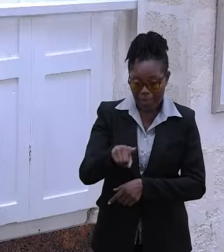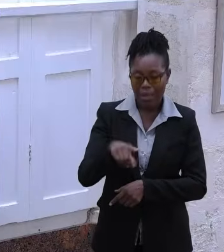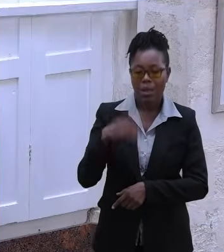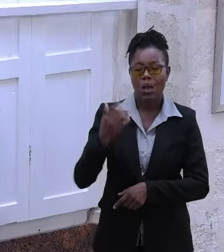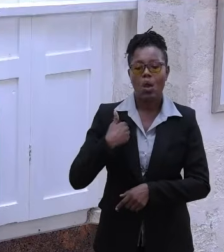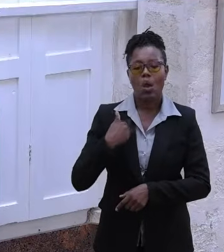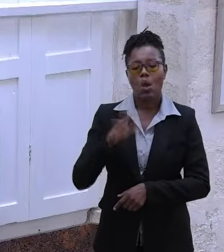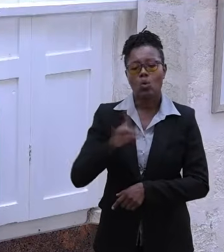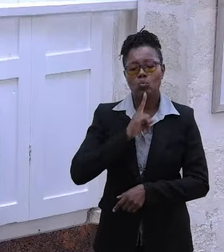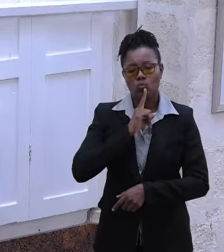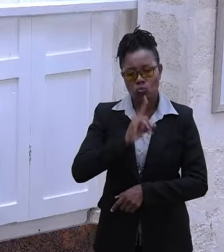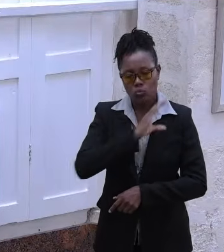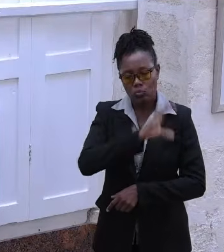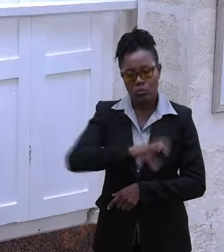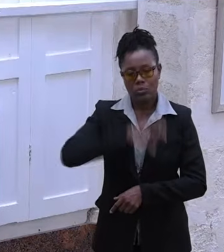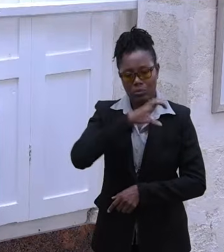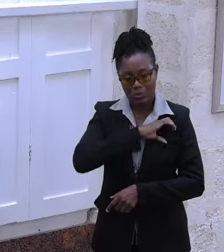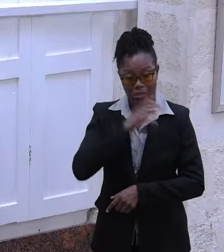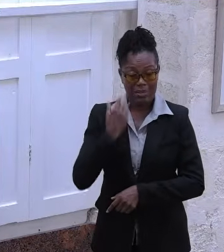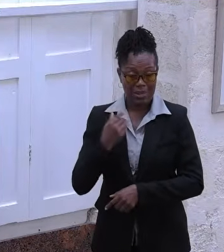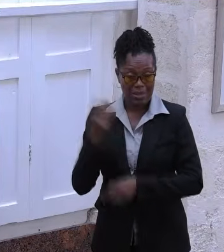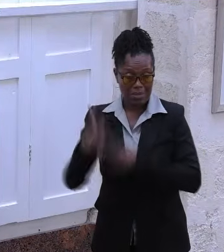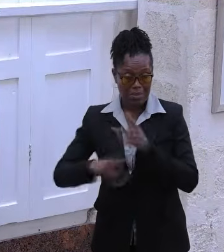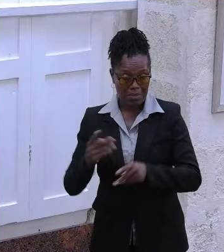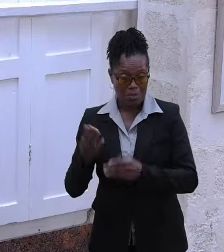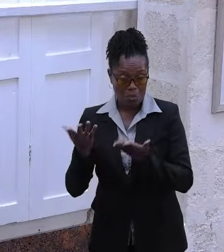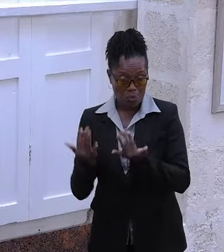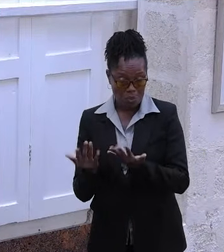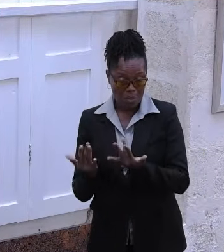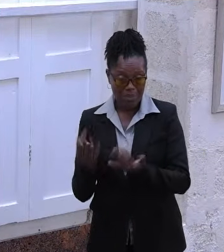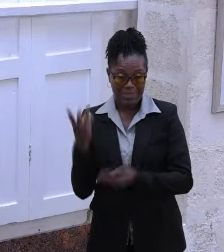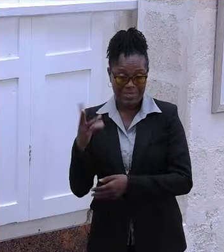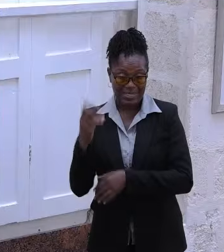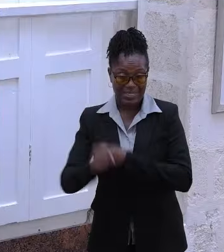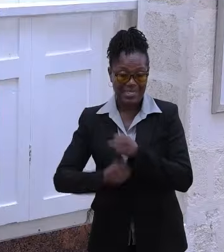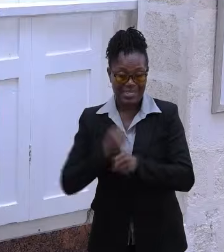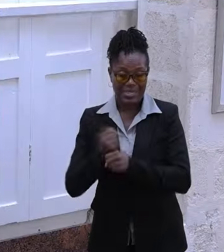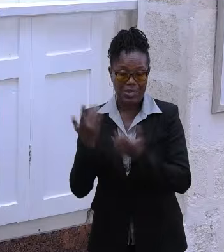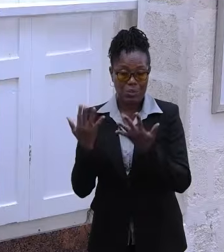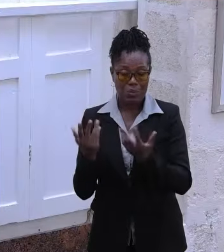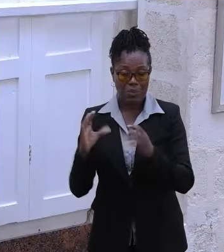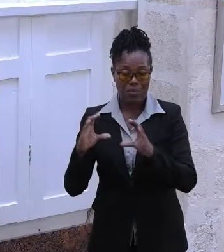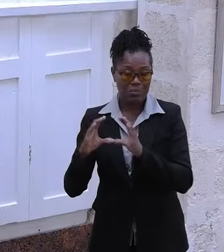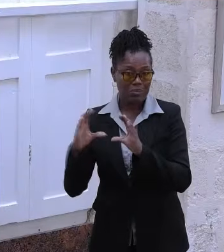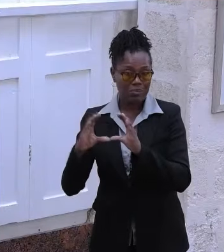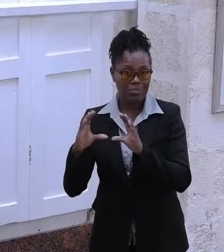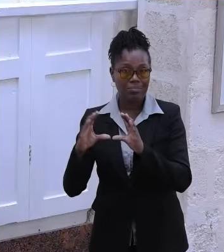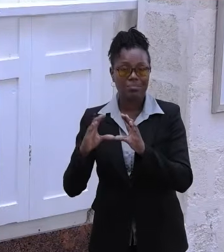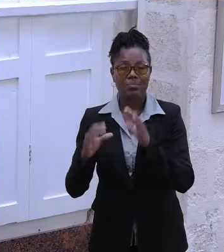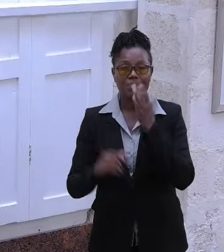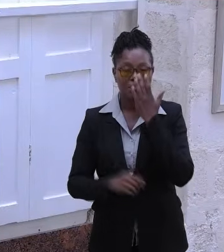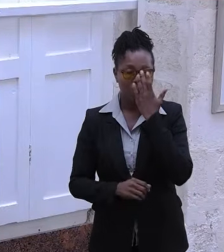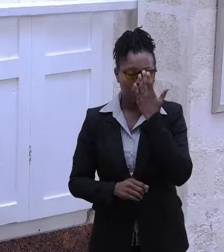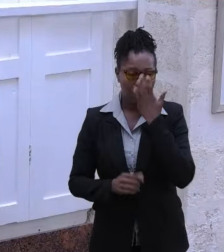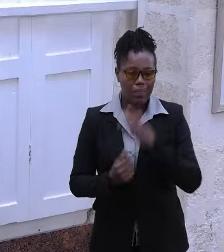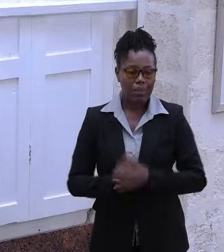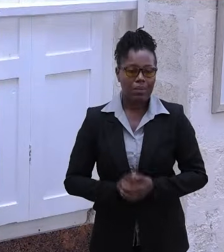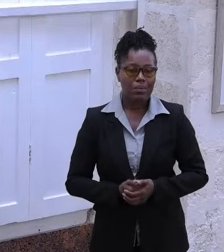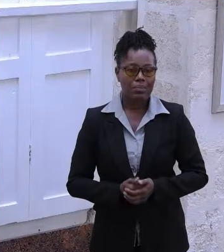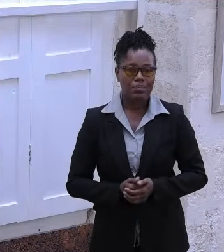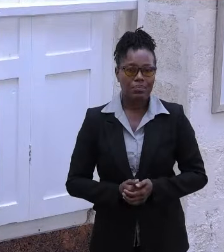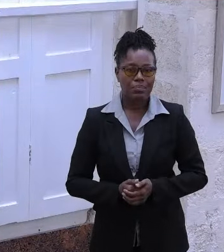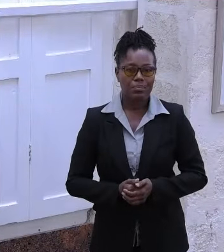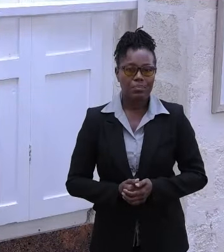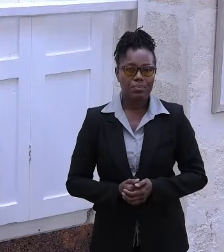years for a Section 4A certificate. So much longer than that, trust me. Yeah.